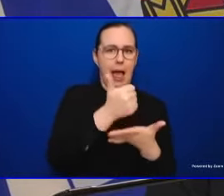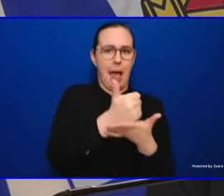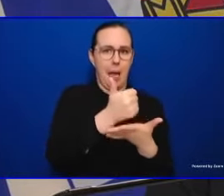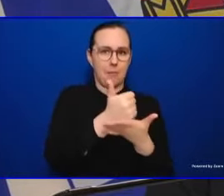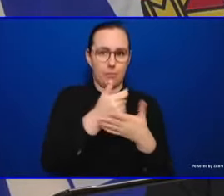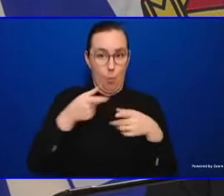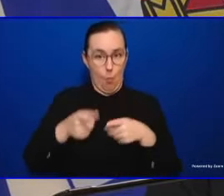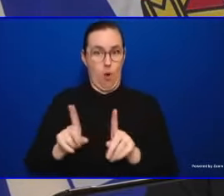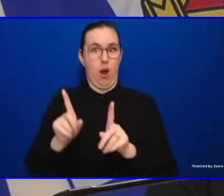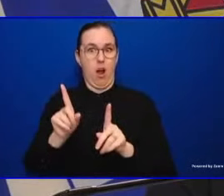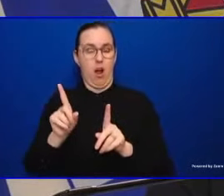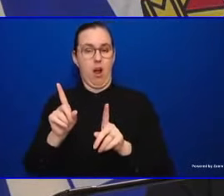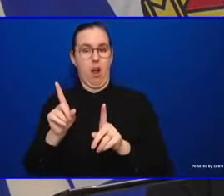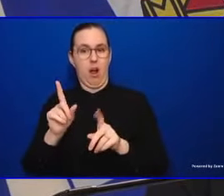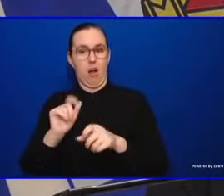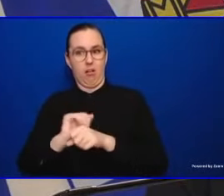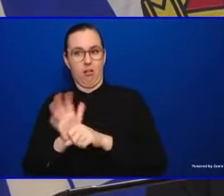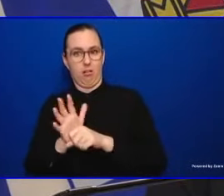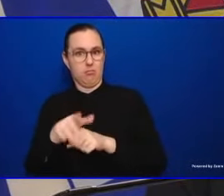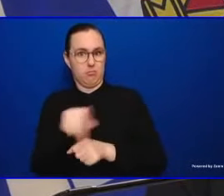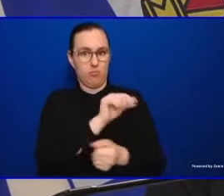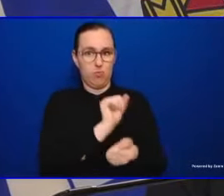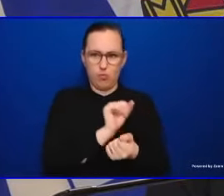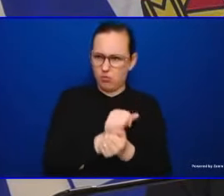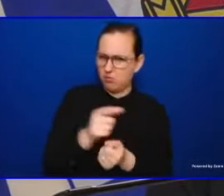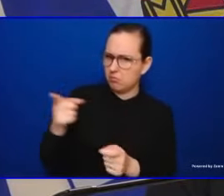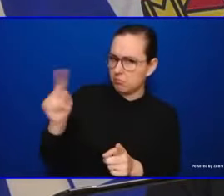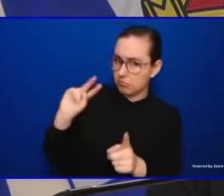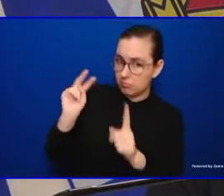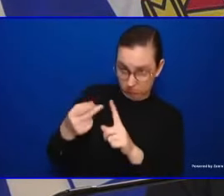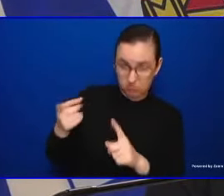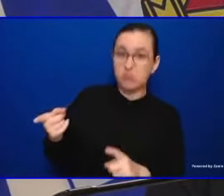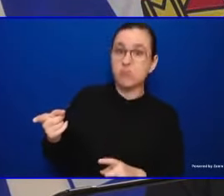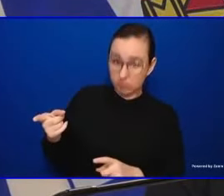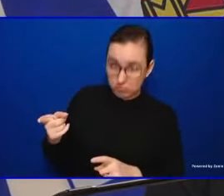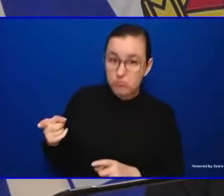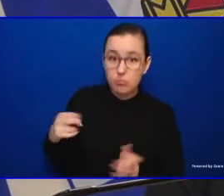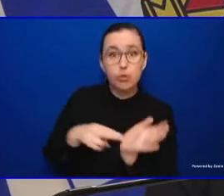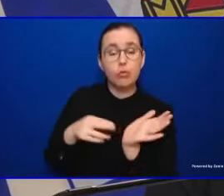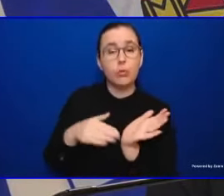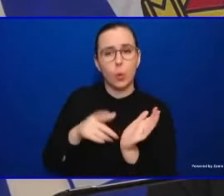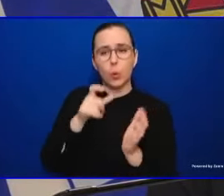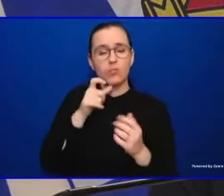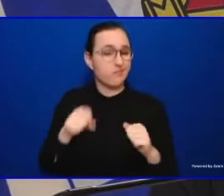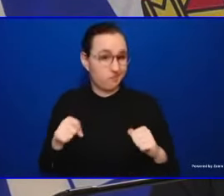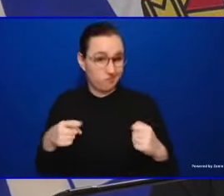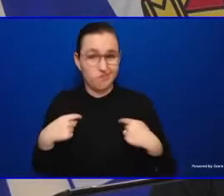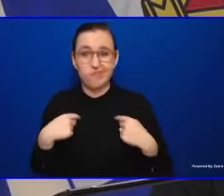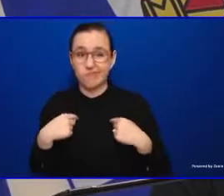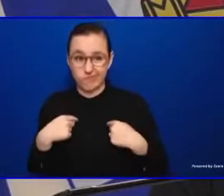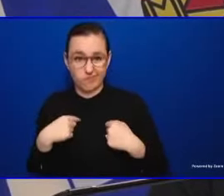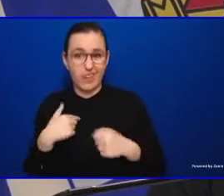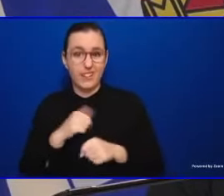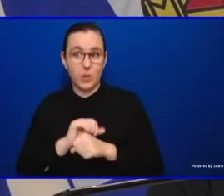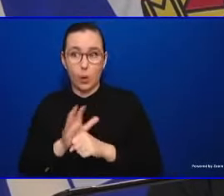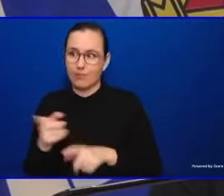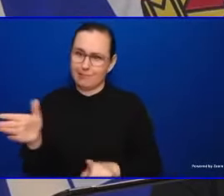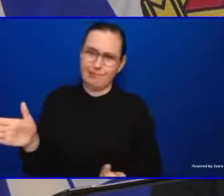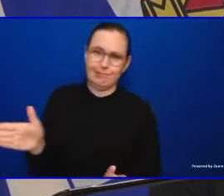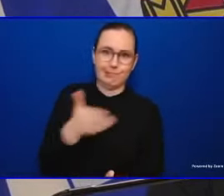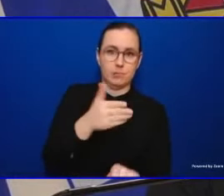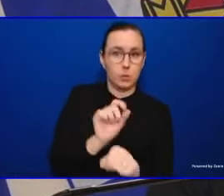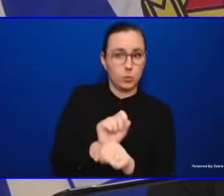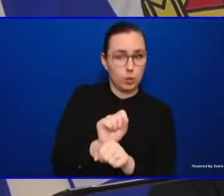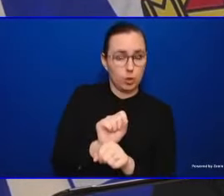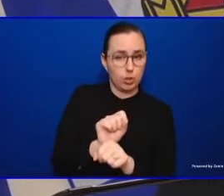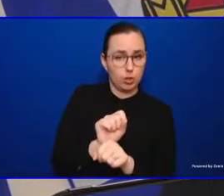Will you allow doctors and nurses who are COVID positive to work again? So I've said this quite a few times, but I'll say it